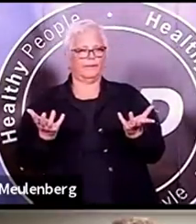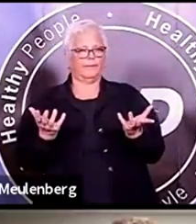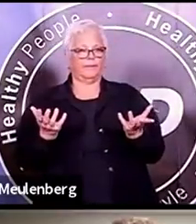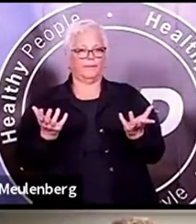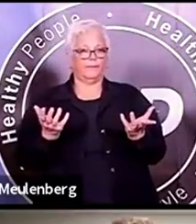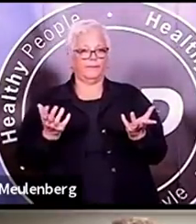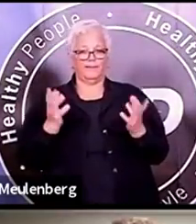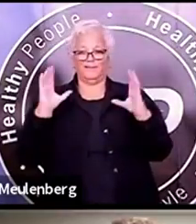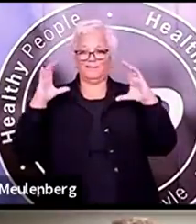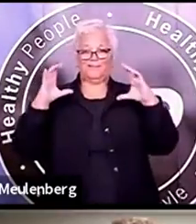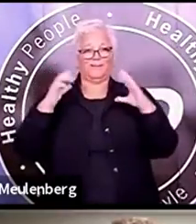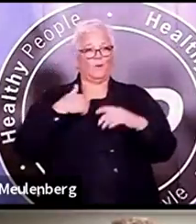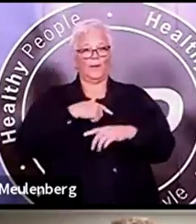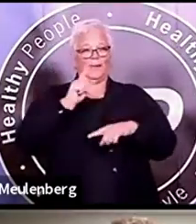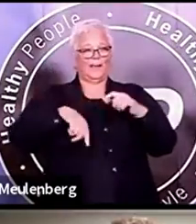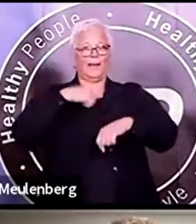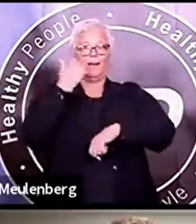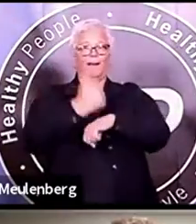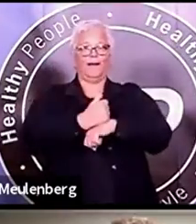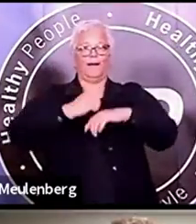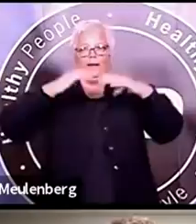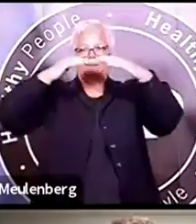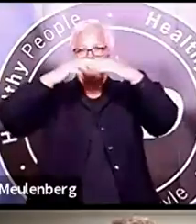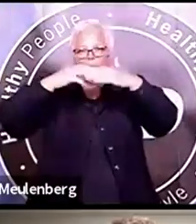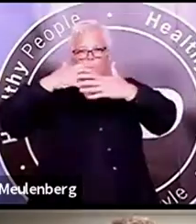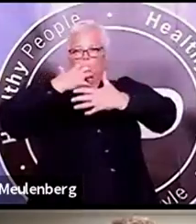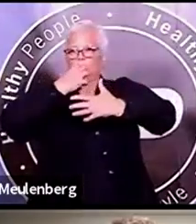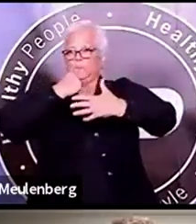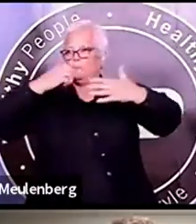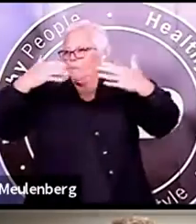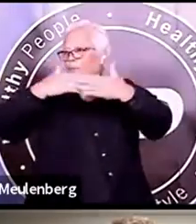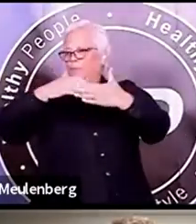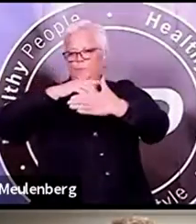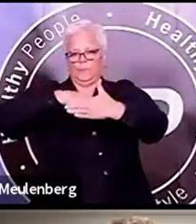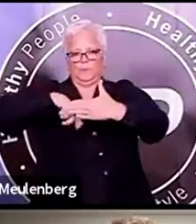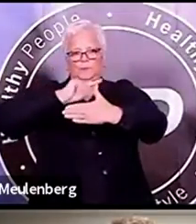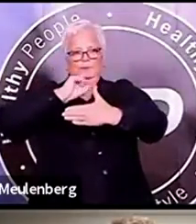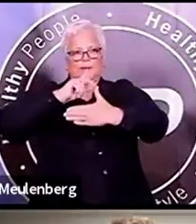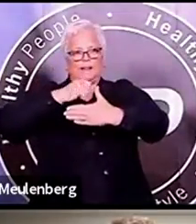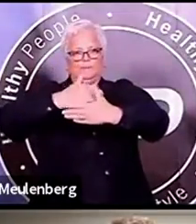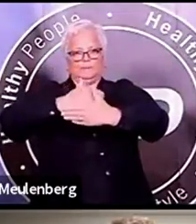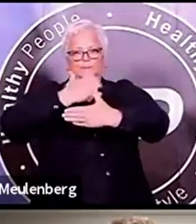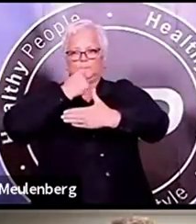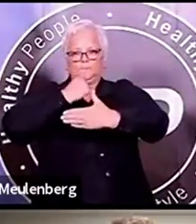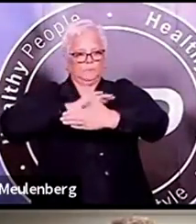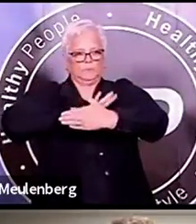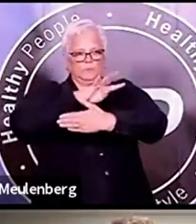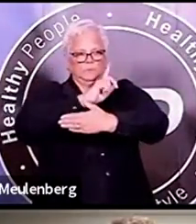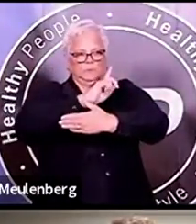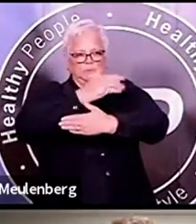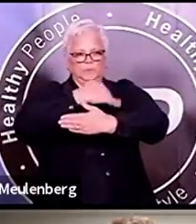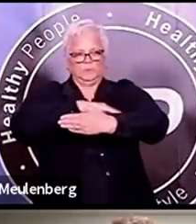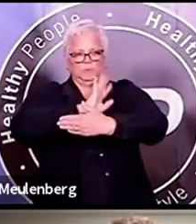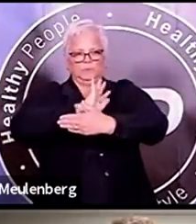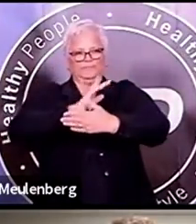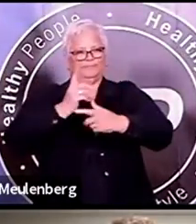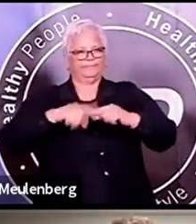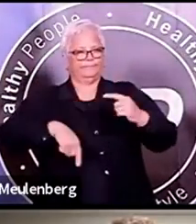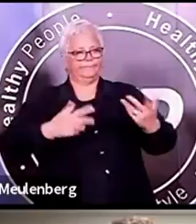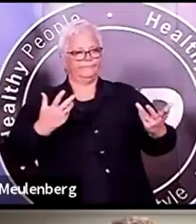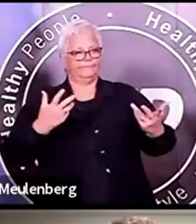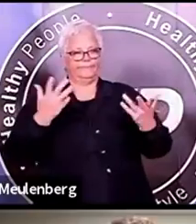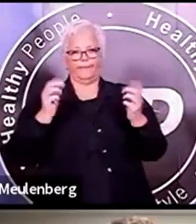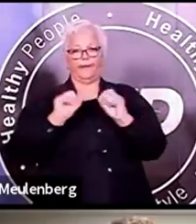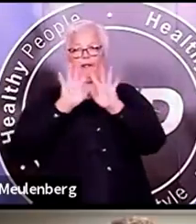study that showed that those cities that have the greatest rate of spread and are at the greatest risk are